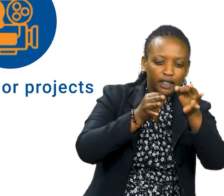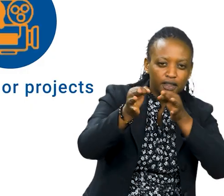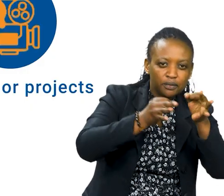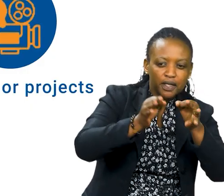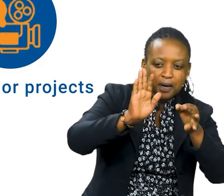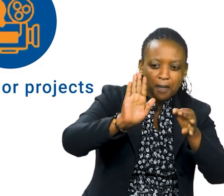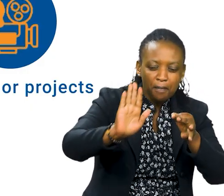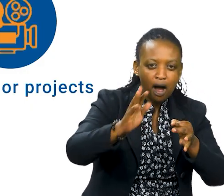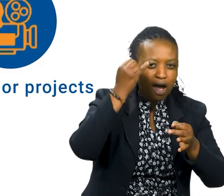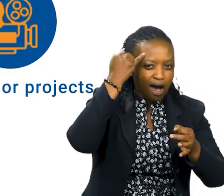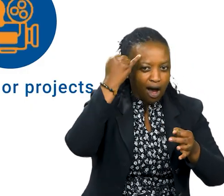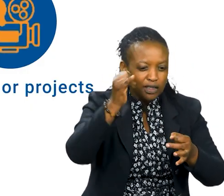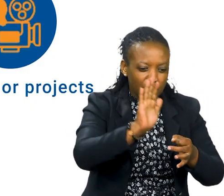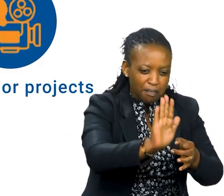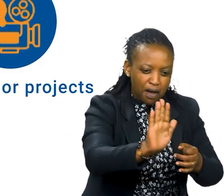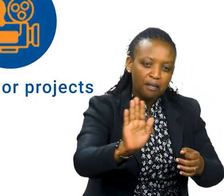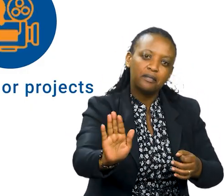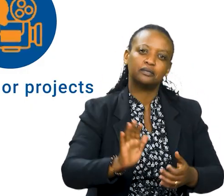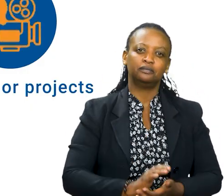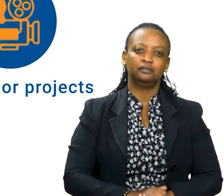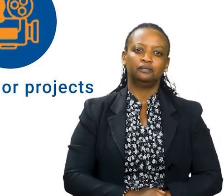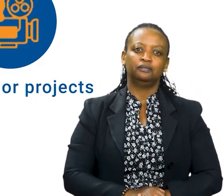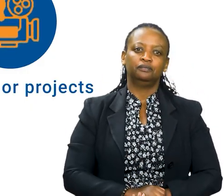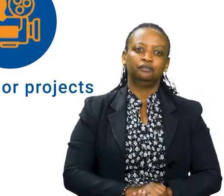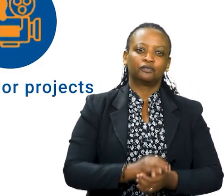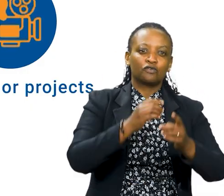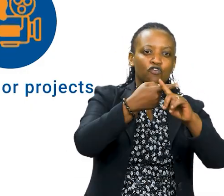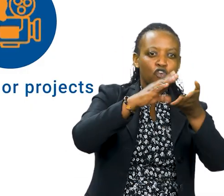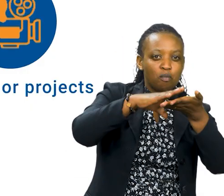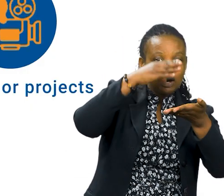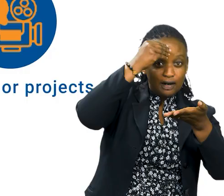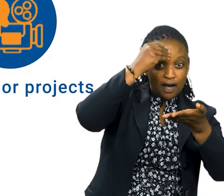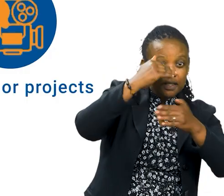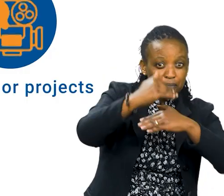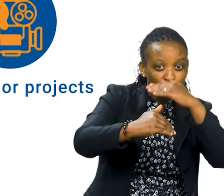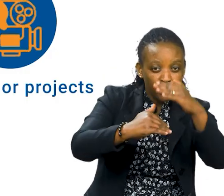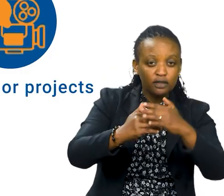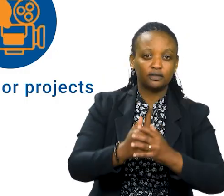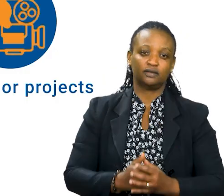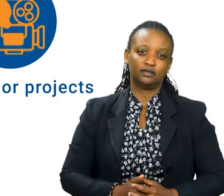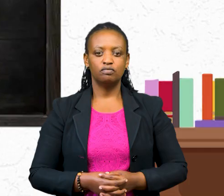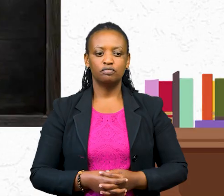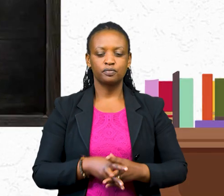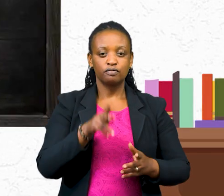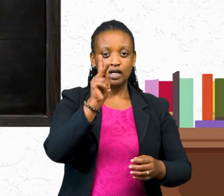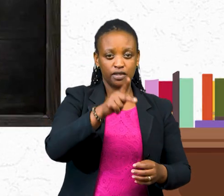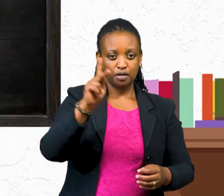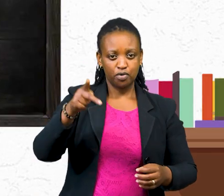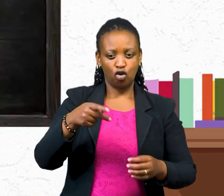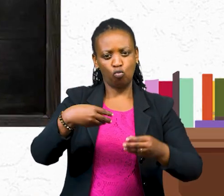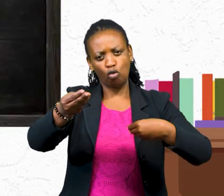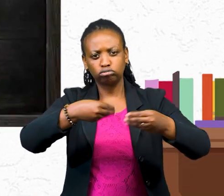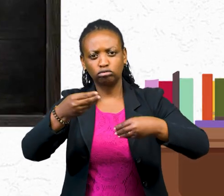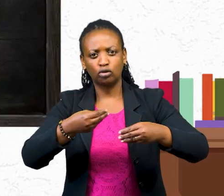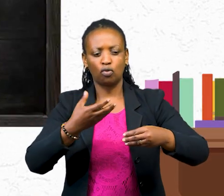to express his or her ideas from the learning process. In Chimirongo